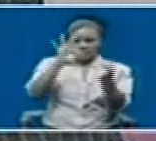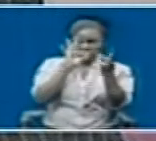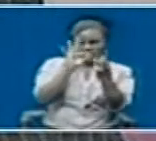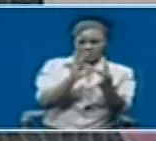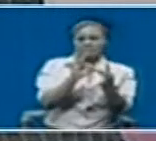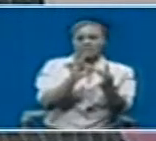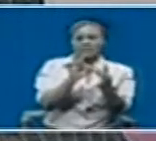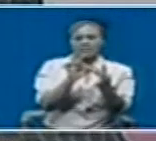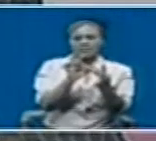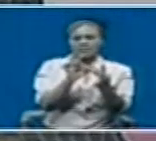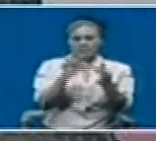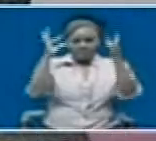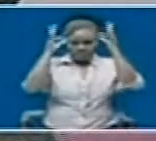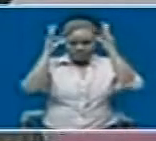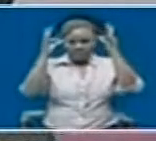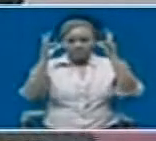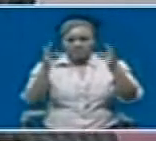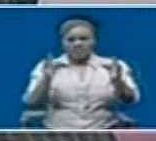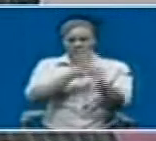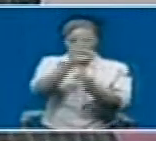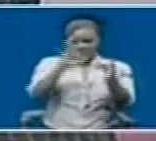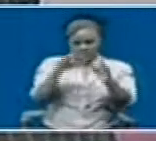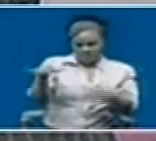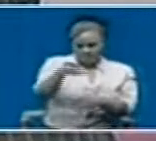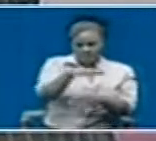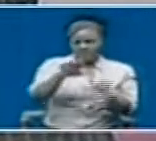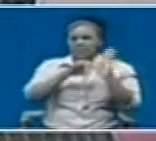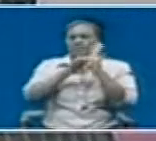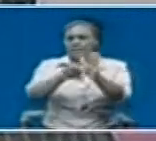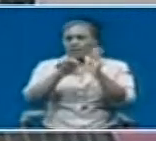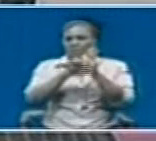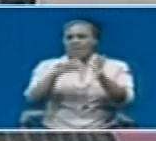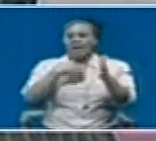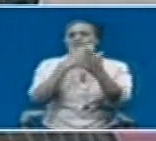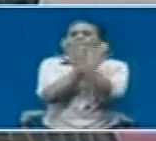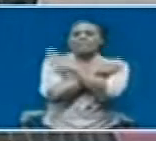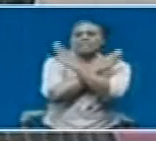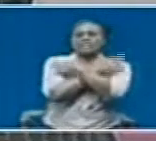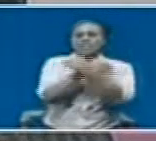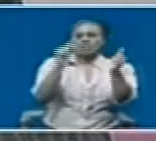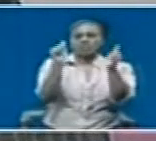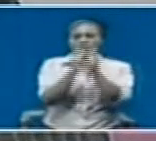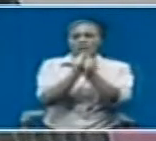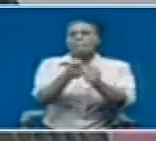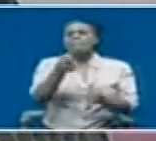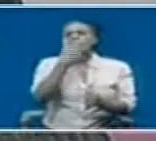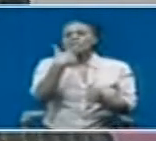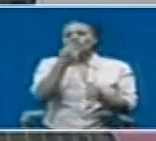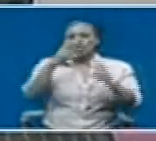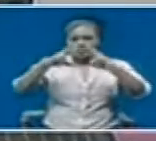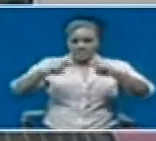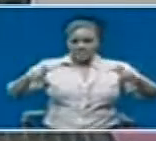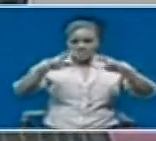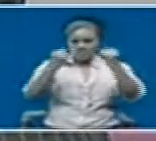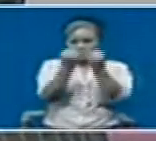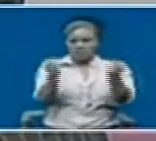and determinate to a very specific area. For instance, we have a partnership with the Kenya Medical Research Institute to